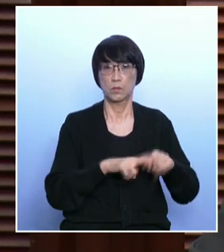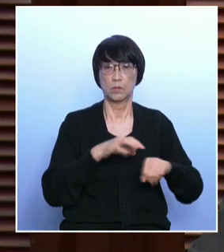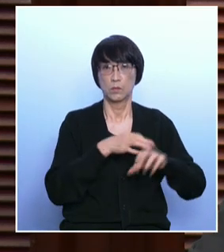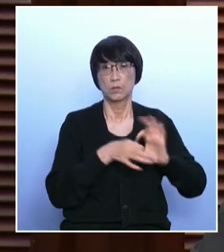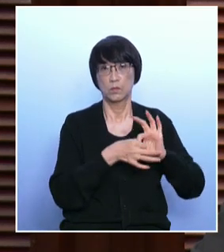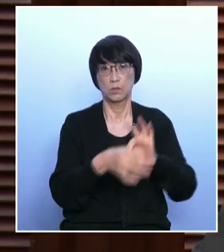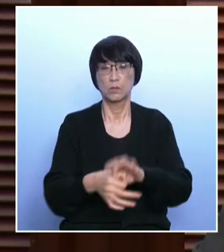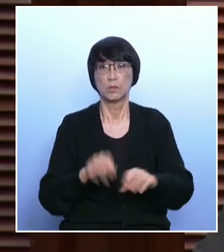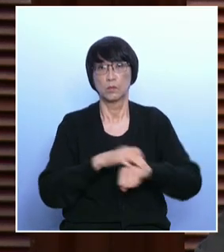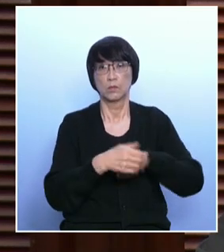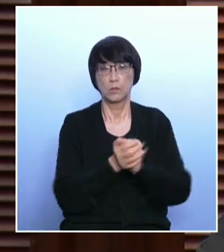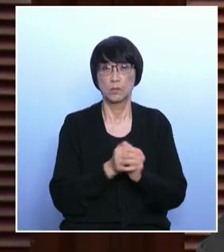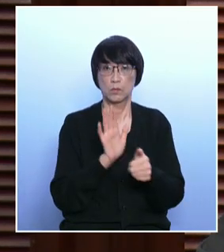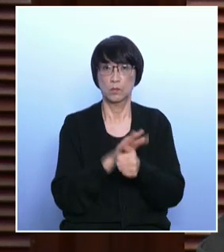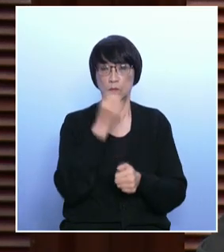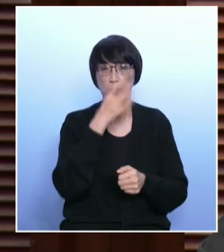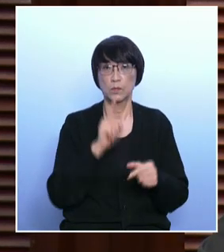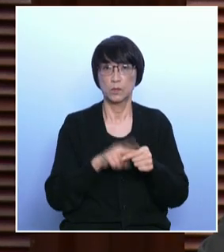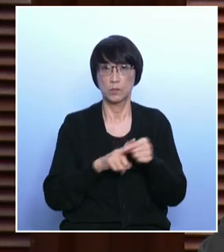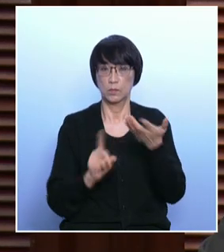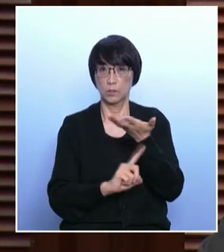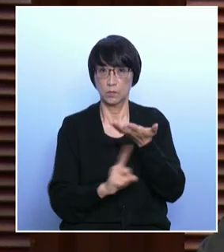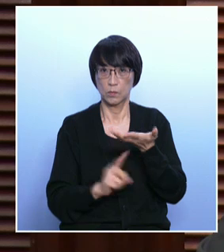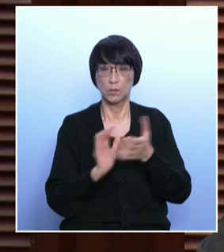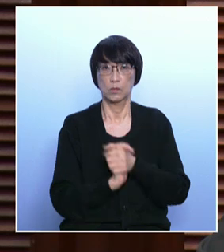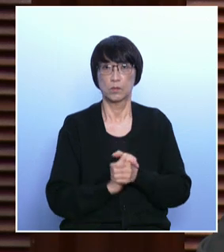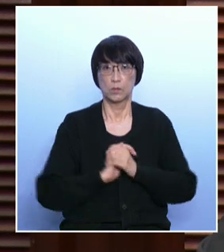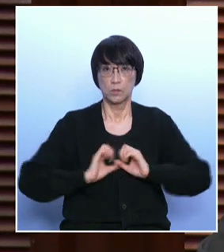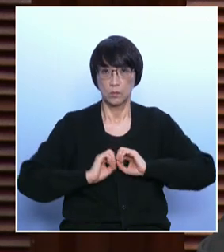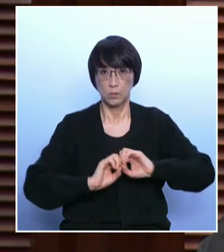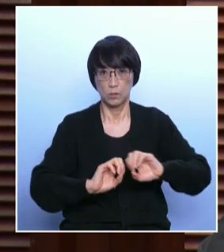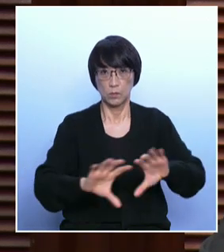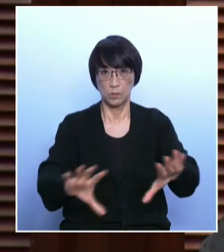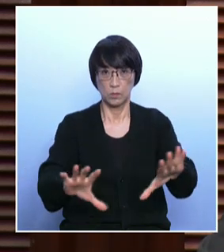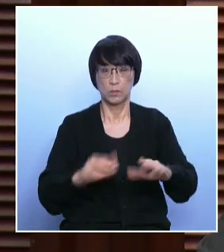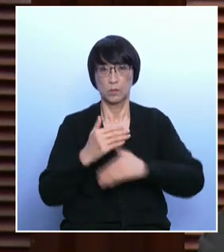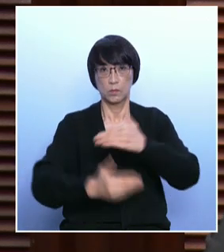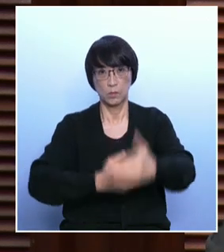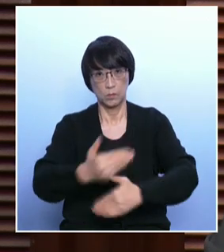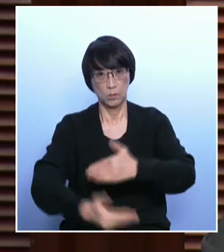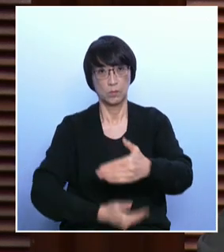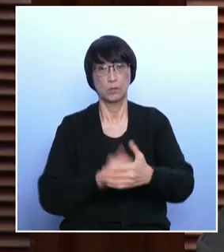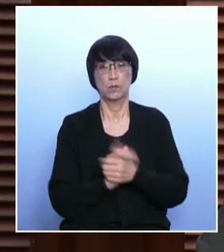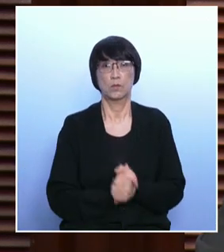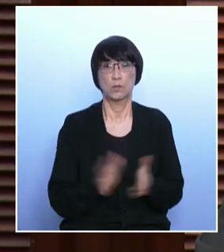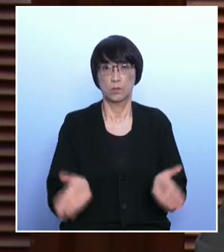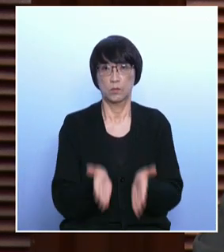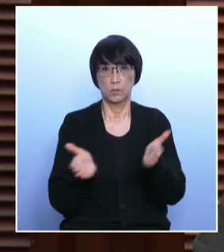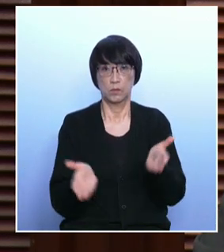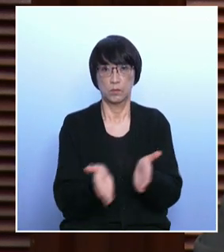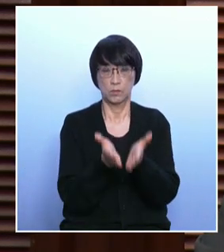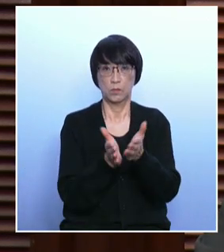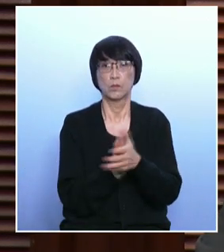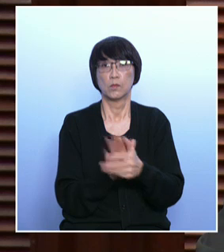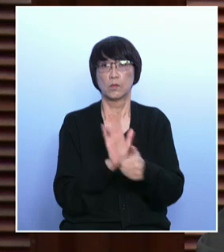We have the advantage of having the staunch support of the motherland and enjoying connection